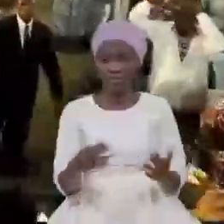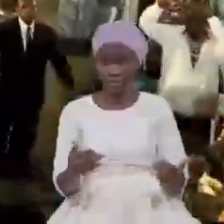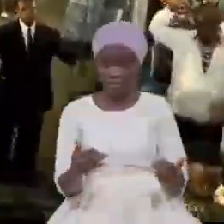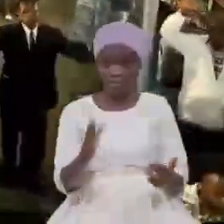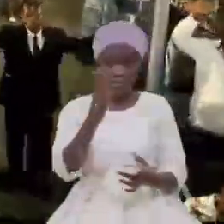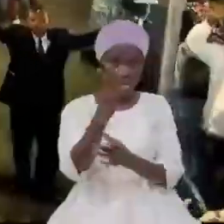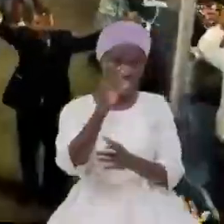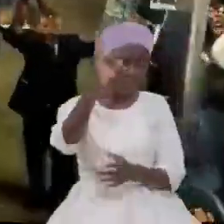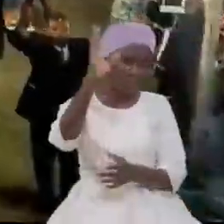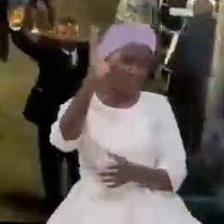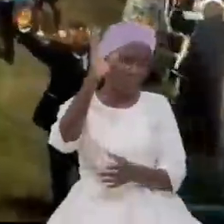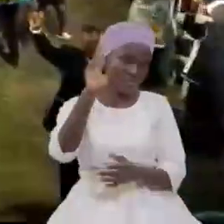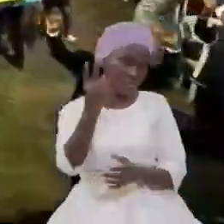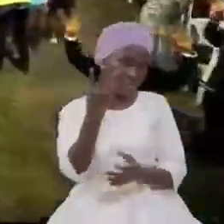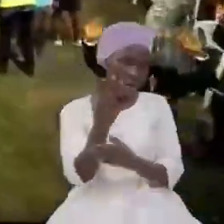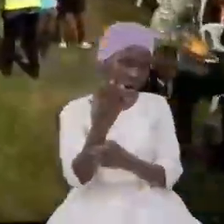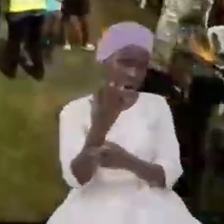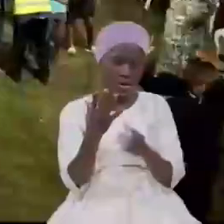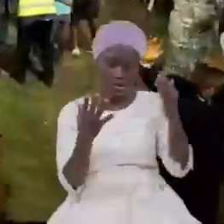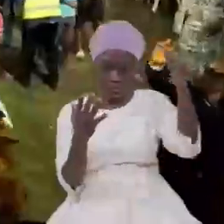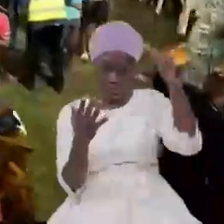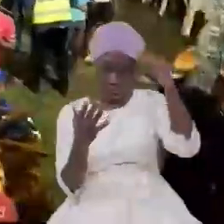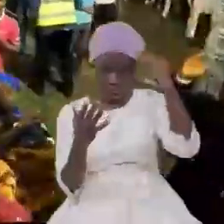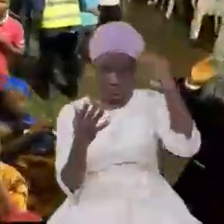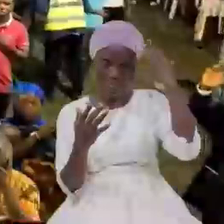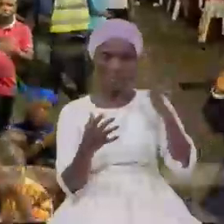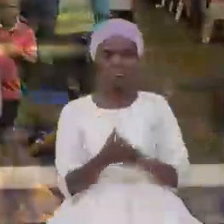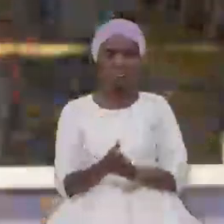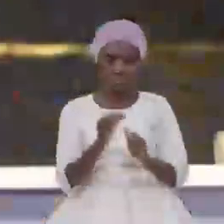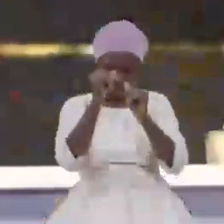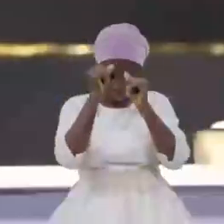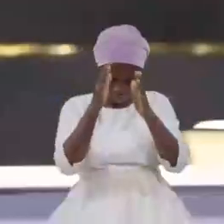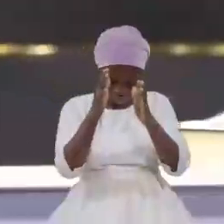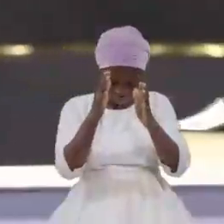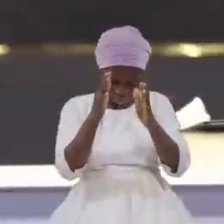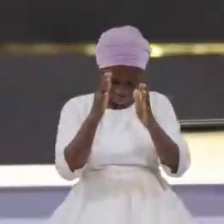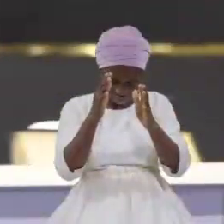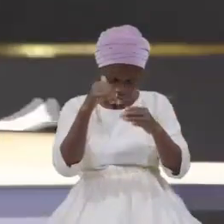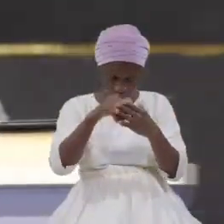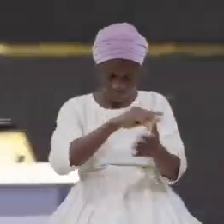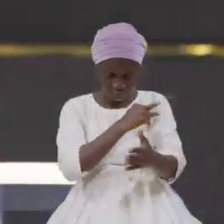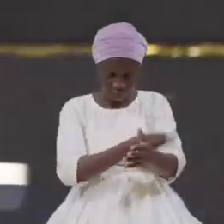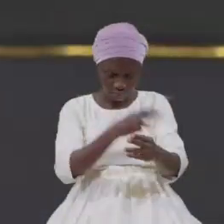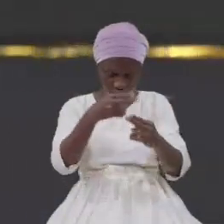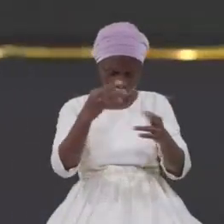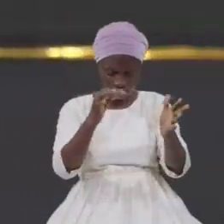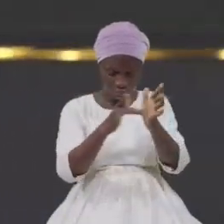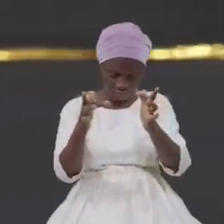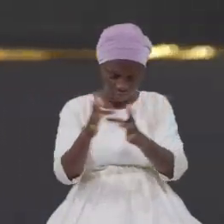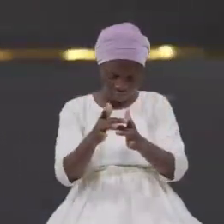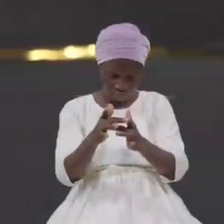hand, lay the other hand on yourself. Father, in the mighty name of